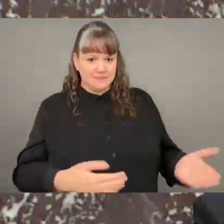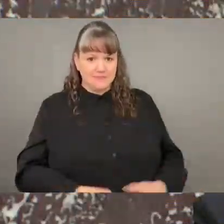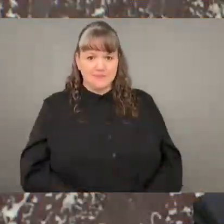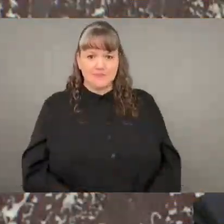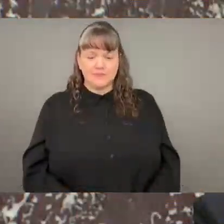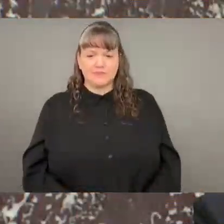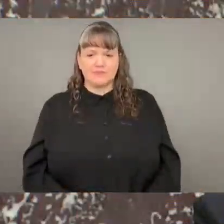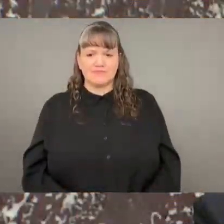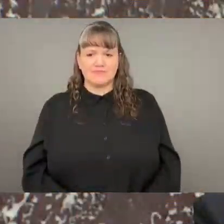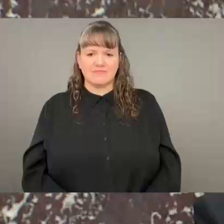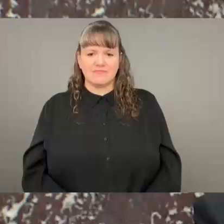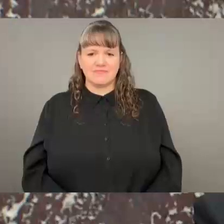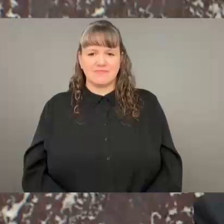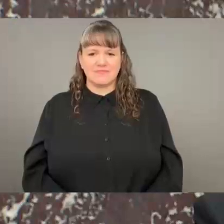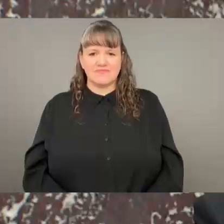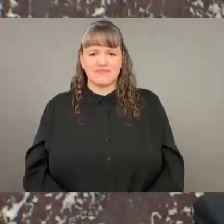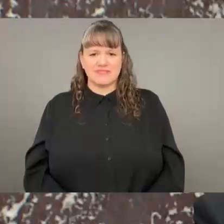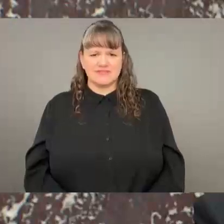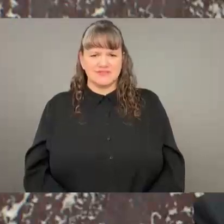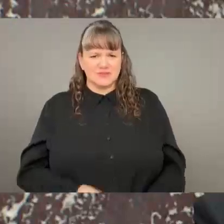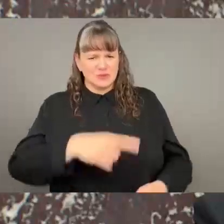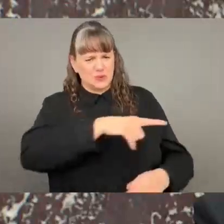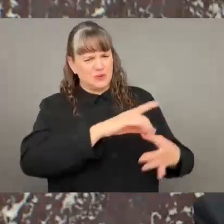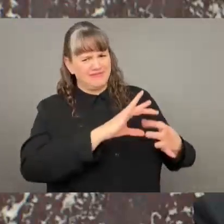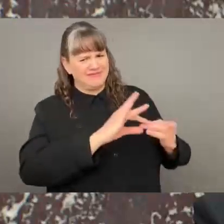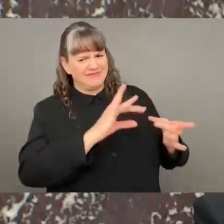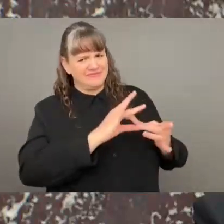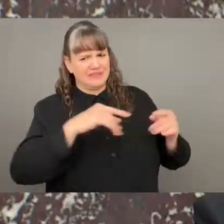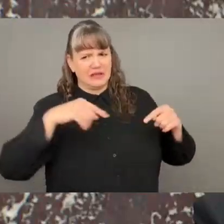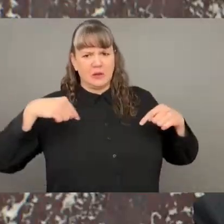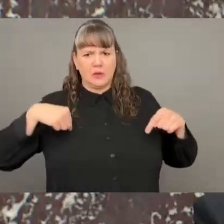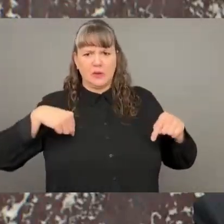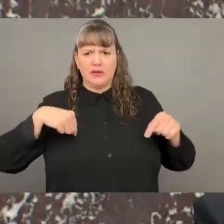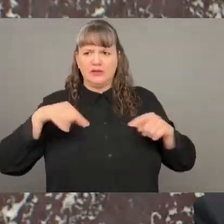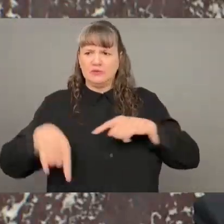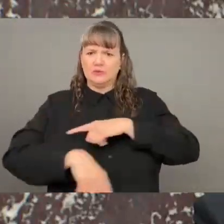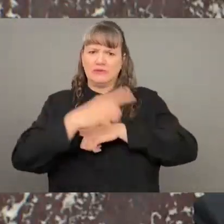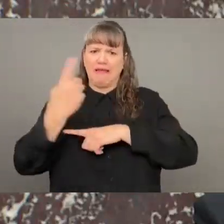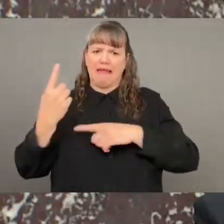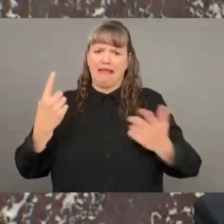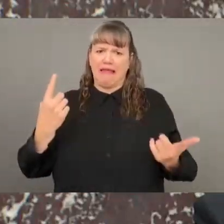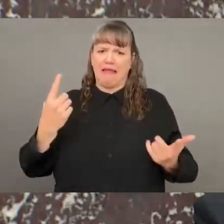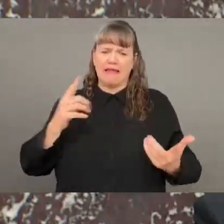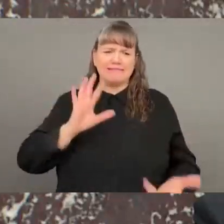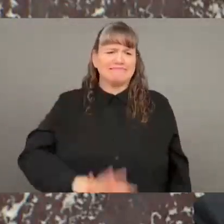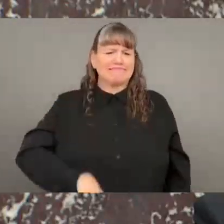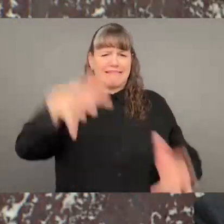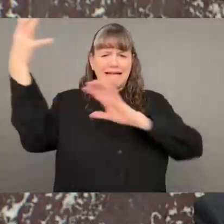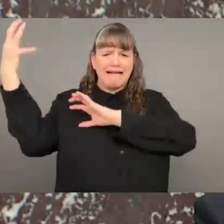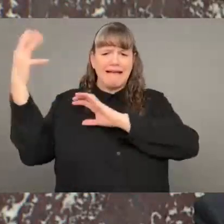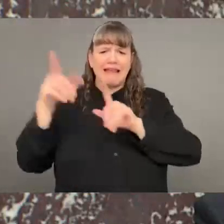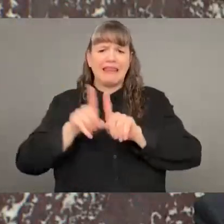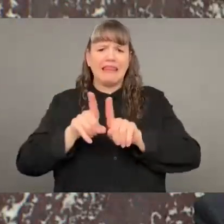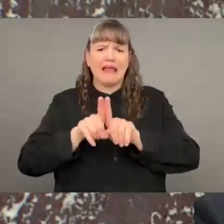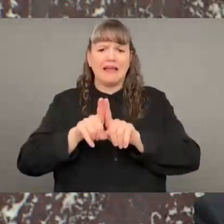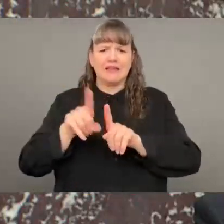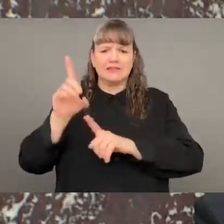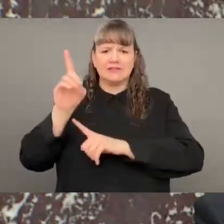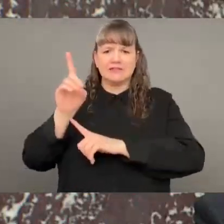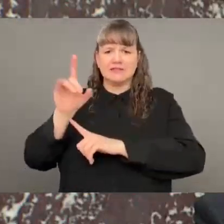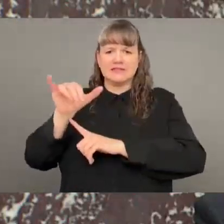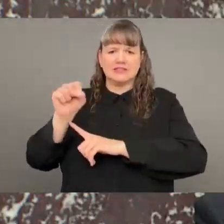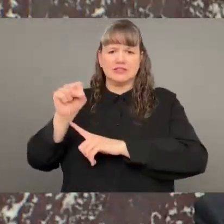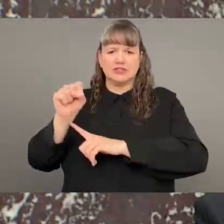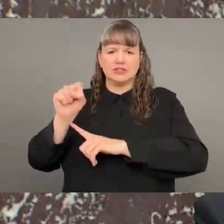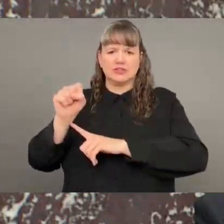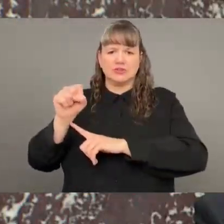using dystopian terms to describe what's happening here in British Columbia. This is not a dystopian society.